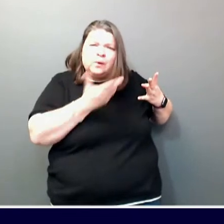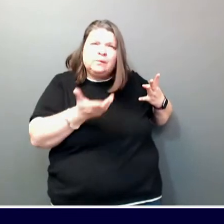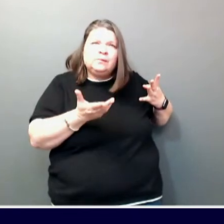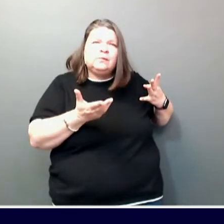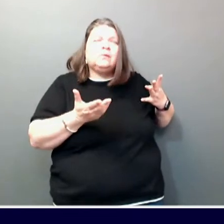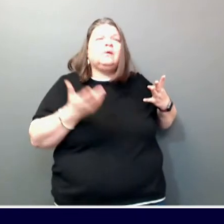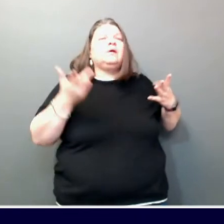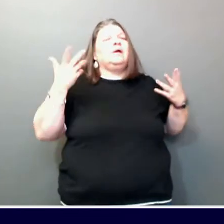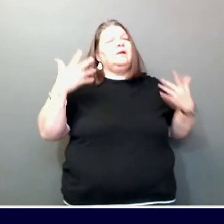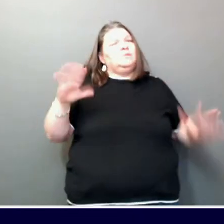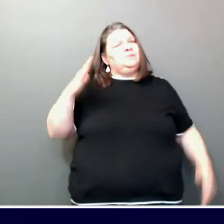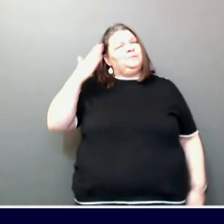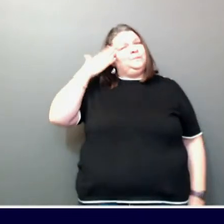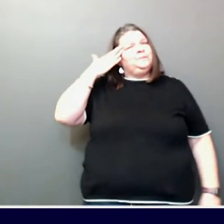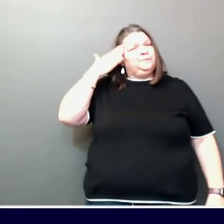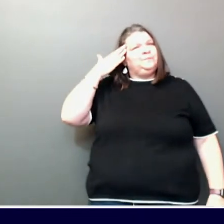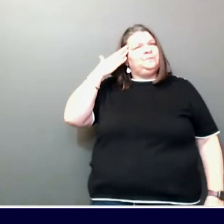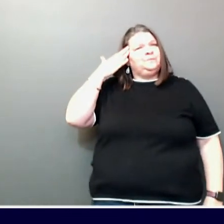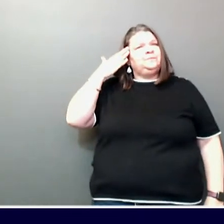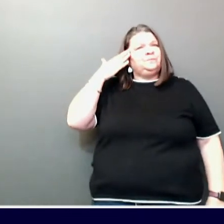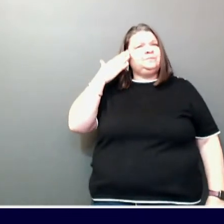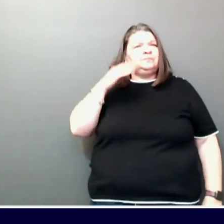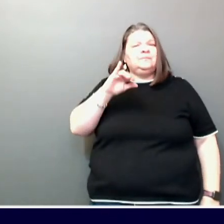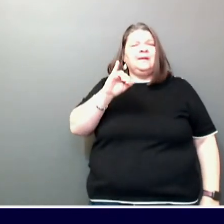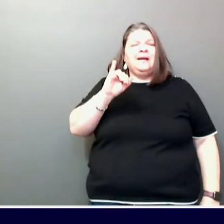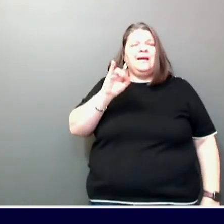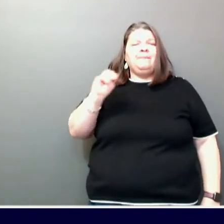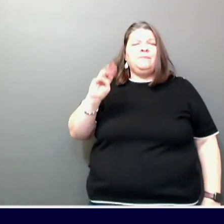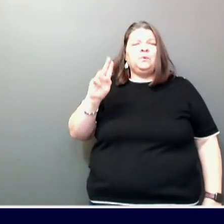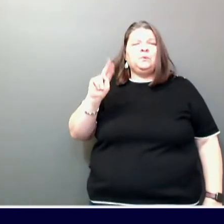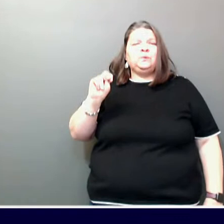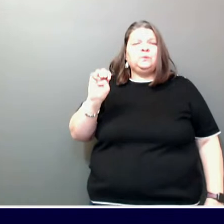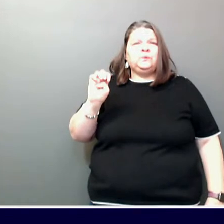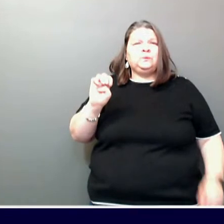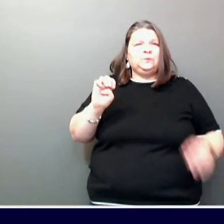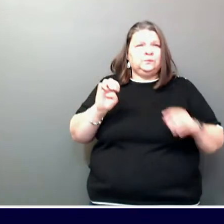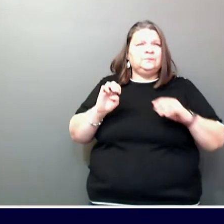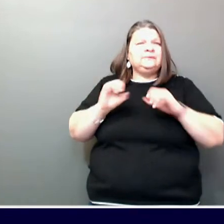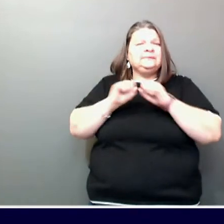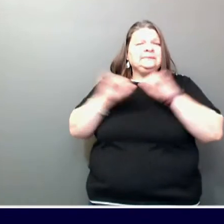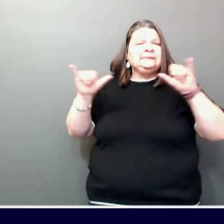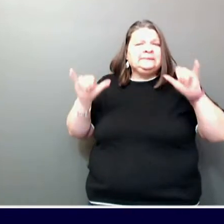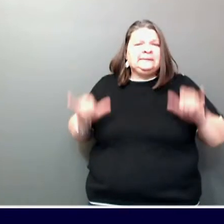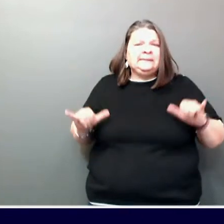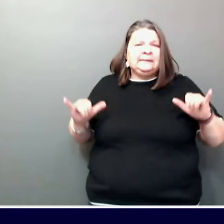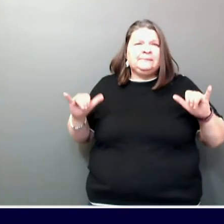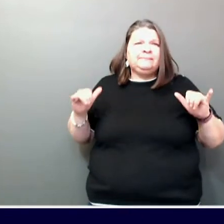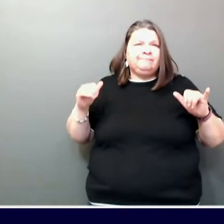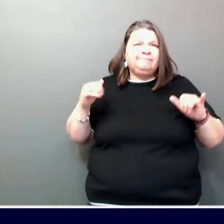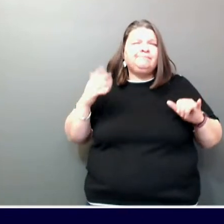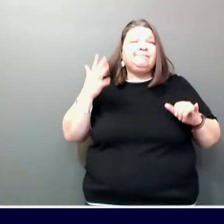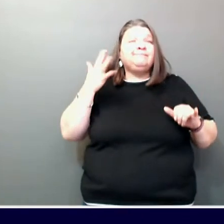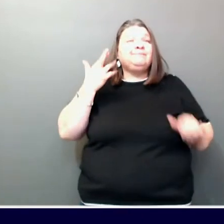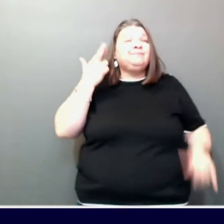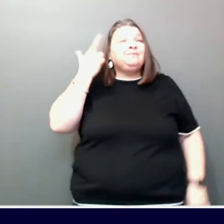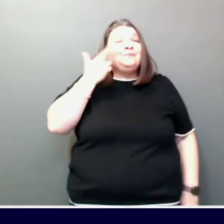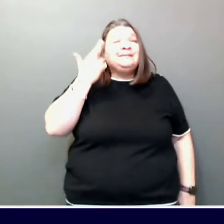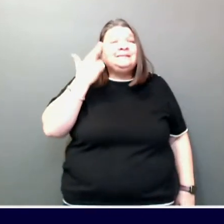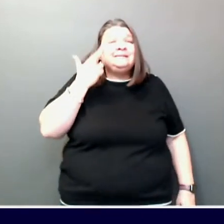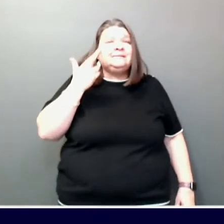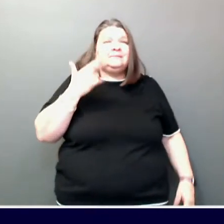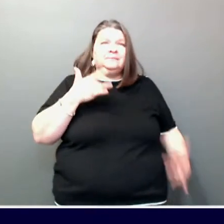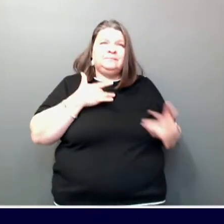immune compromised because they're almost certainly under the care of a transplant surgeon, an oncologist, or a